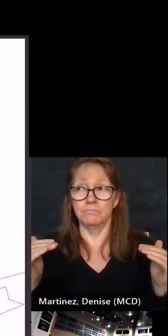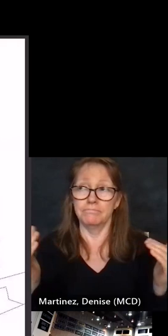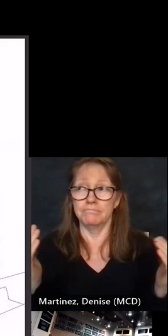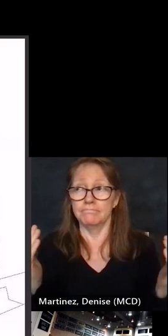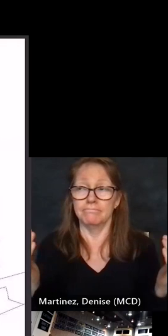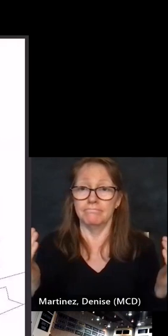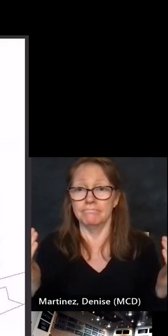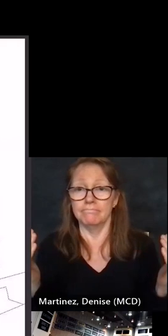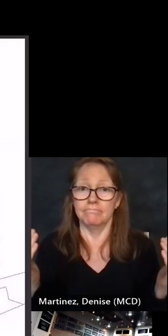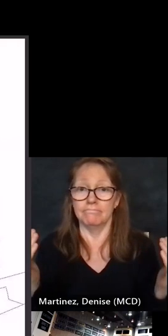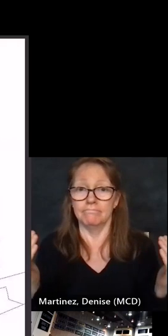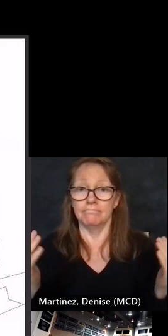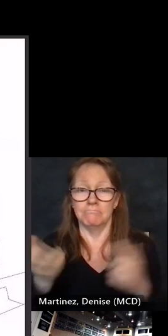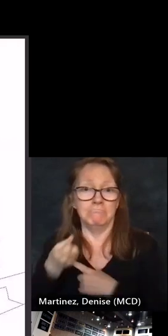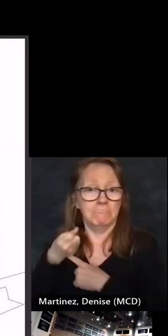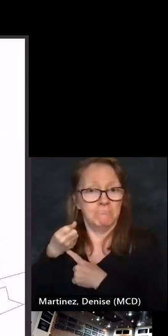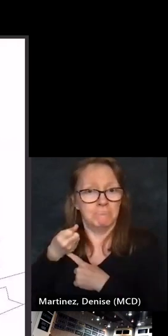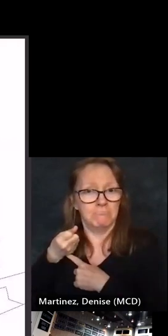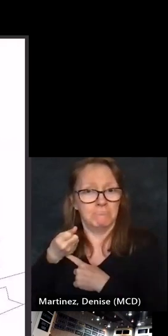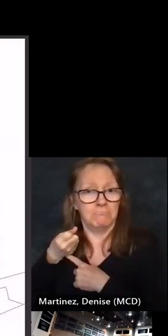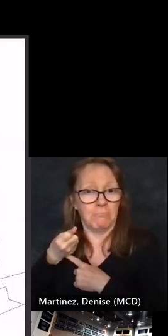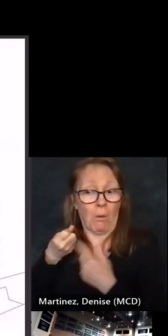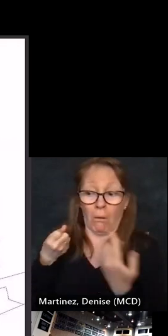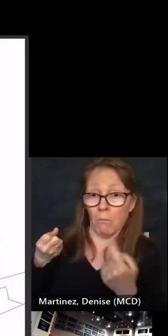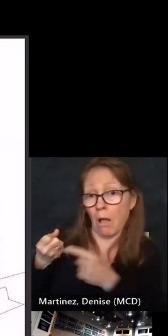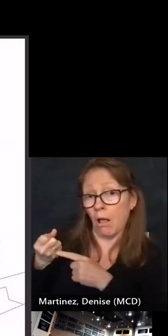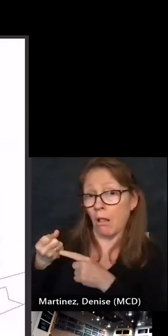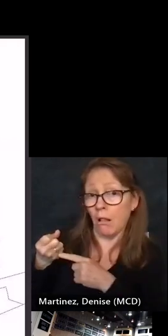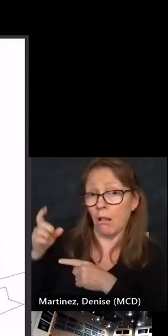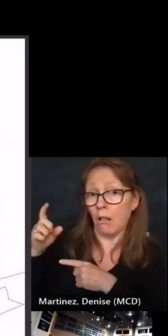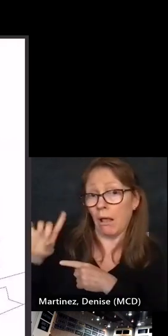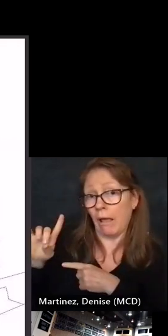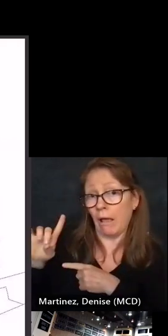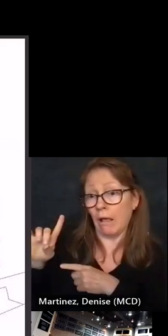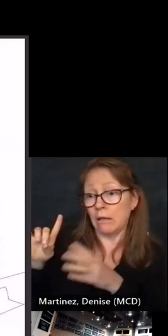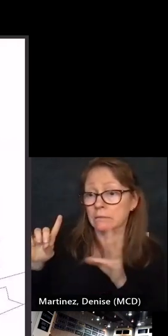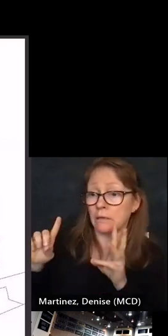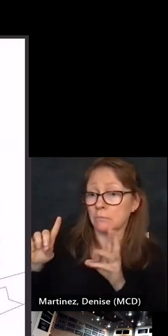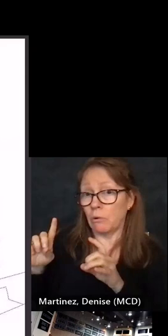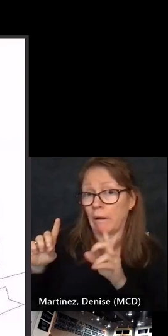hold that hostage for the benefits to the neighborhood. Like, it's just,